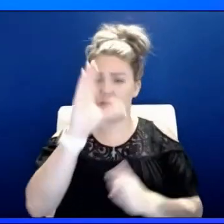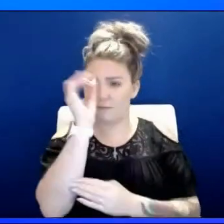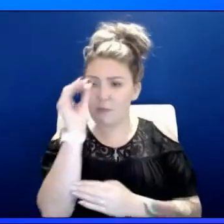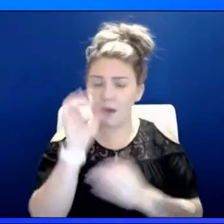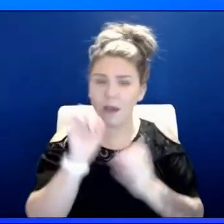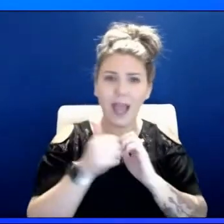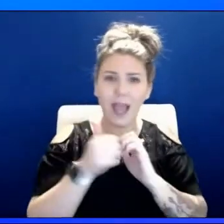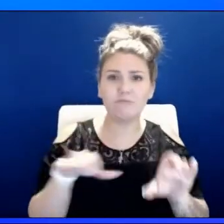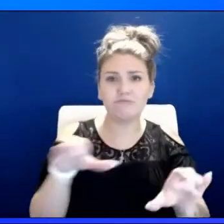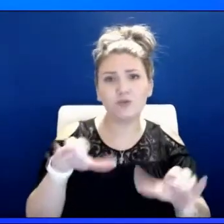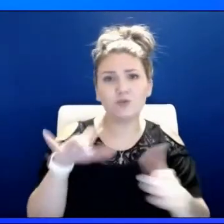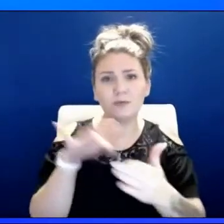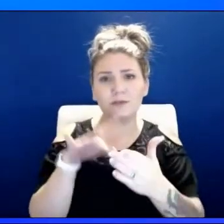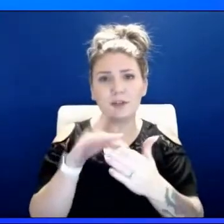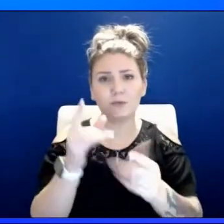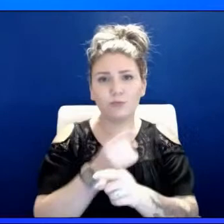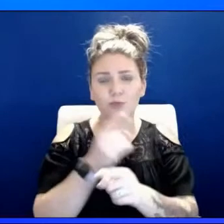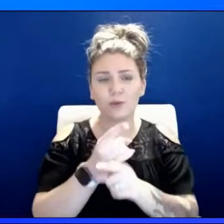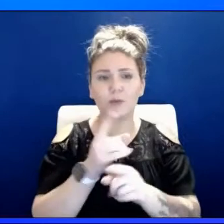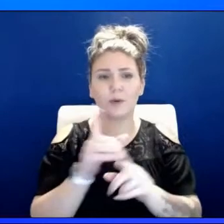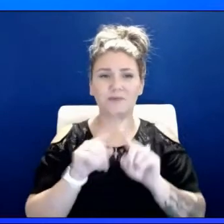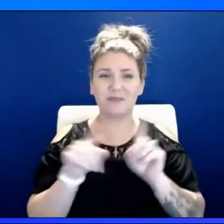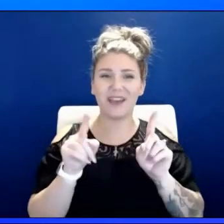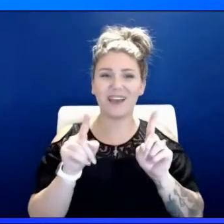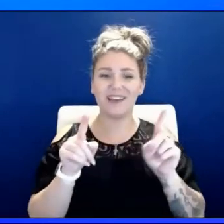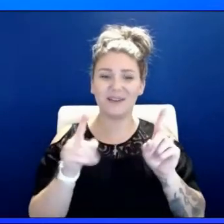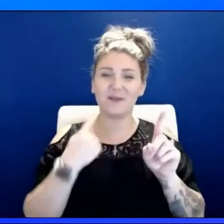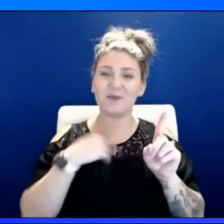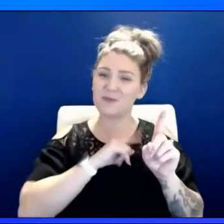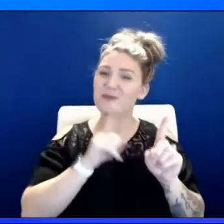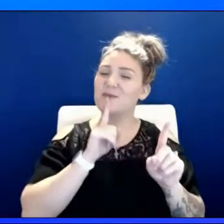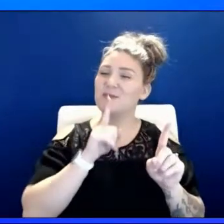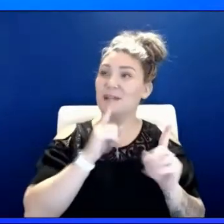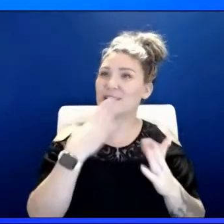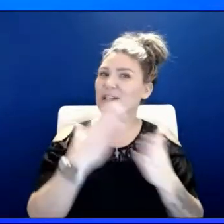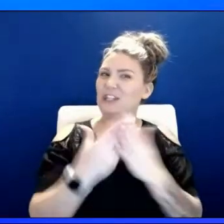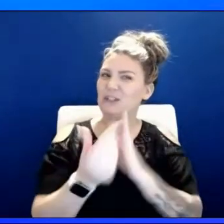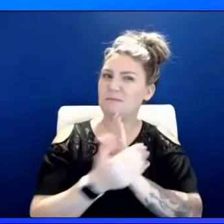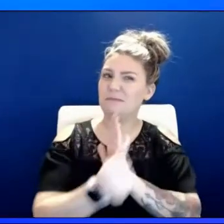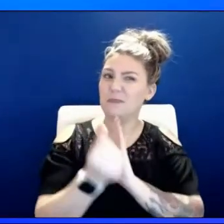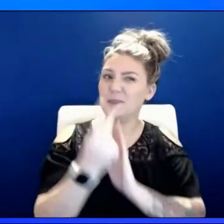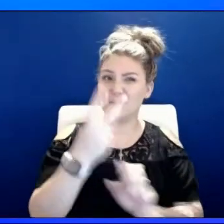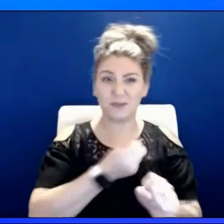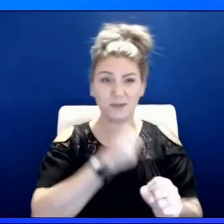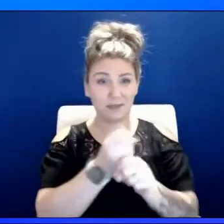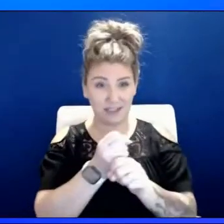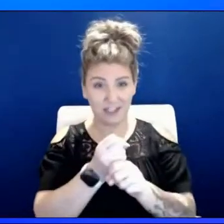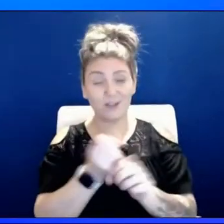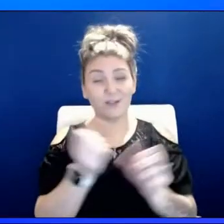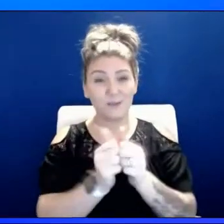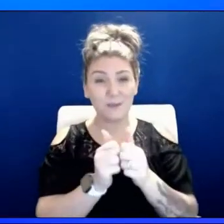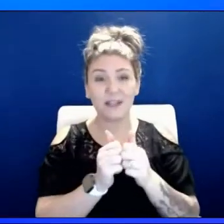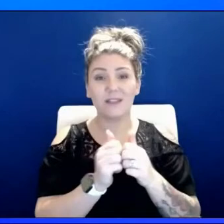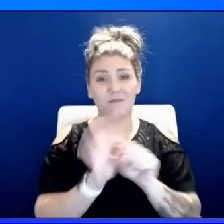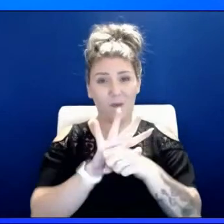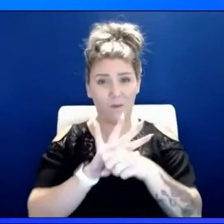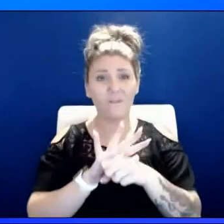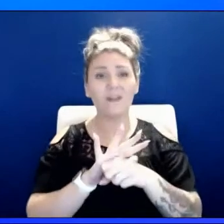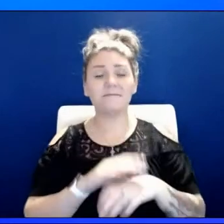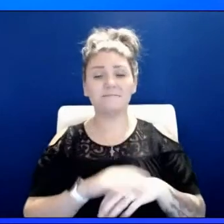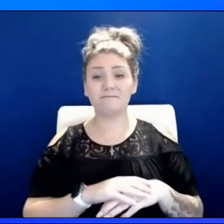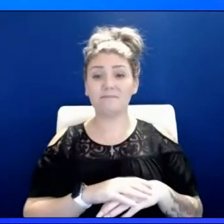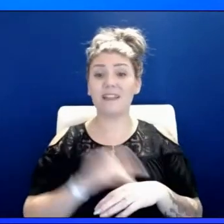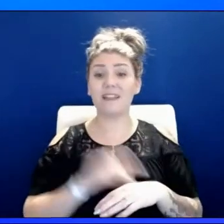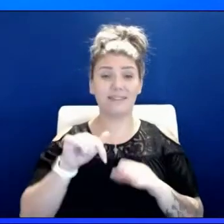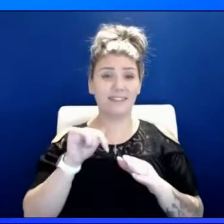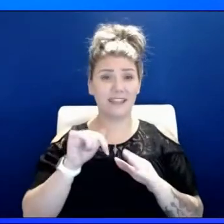But we're pretty good at this by now. We're 2 years into this with the pandemic, and this trial was set up in this adaptive trial